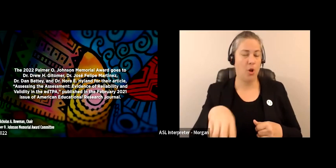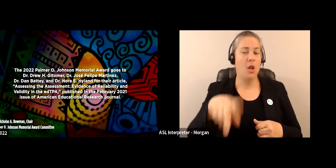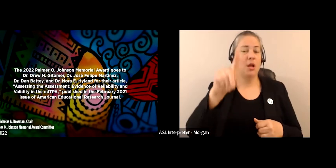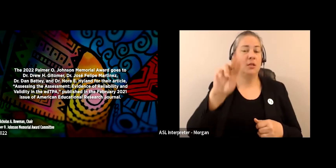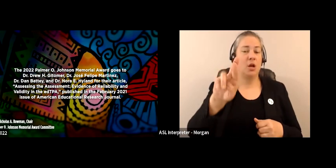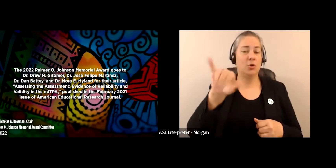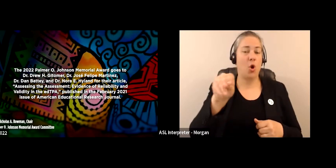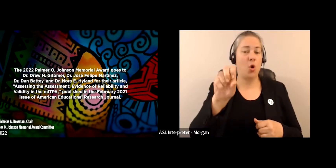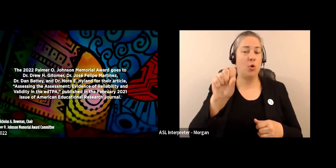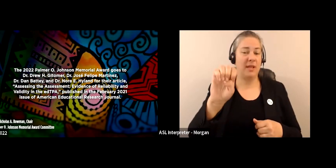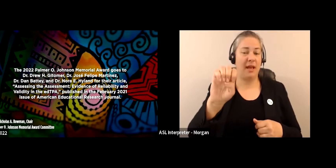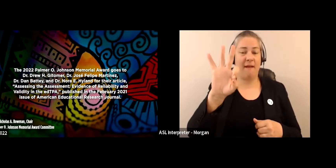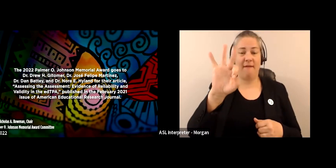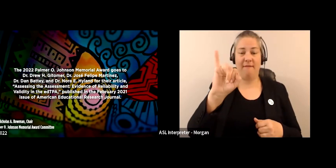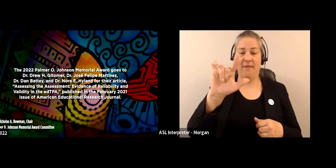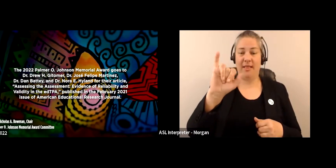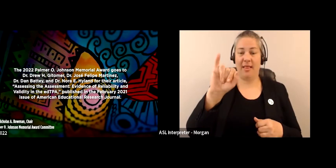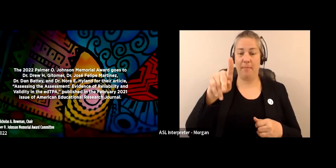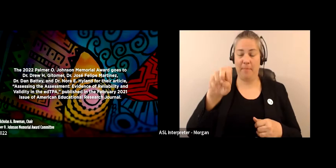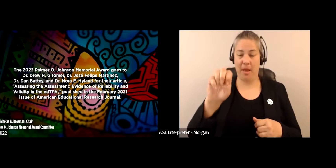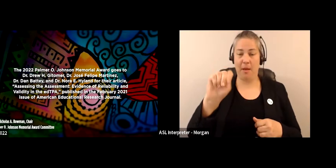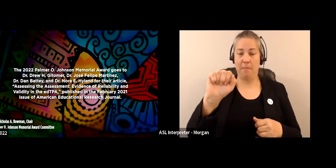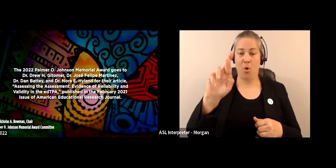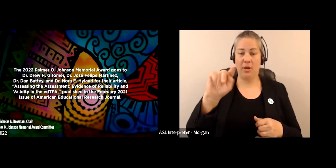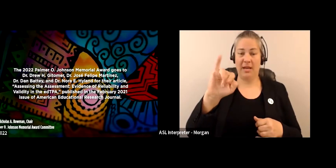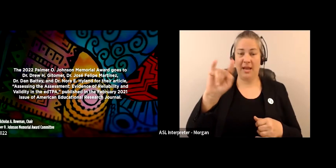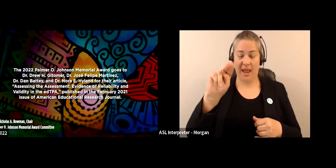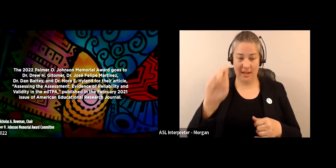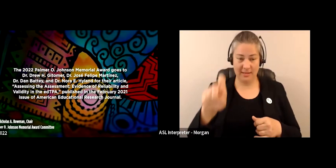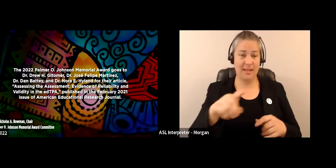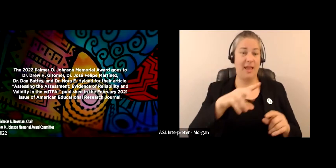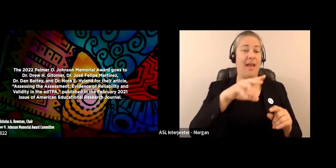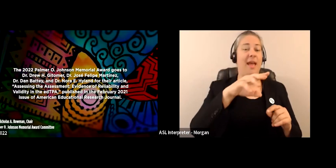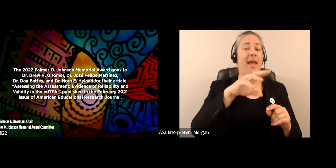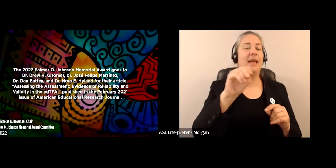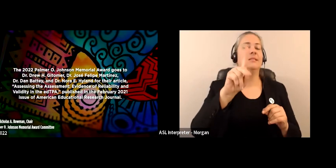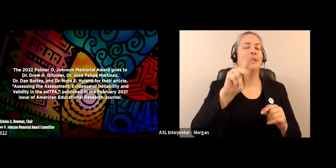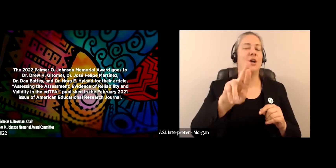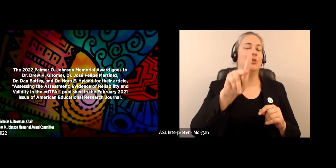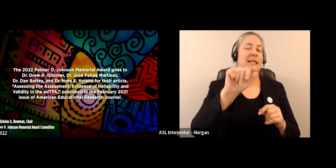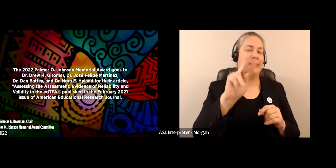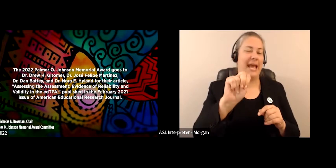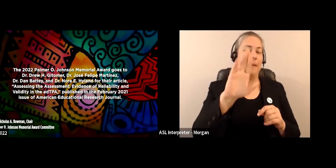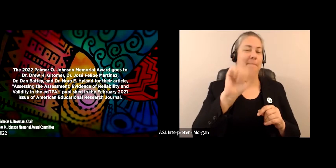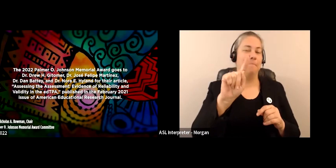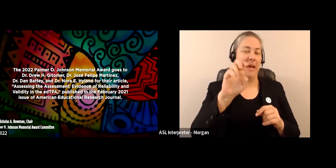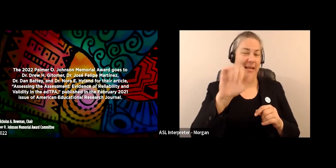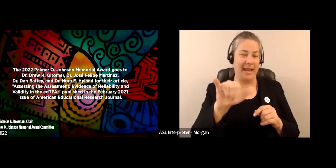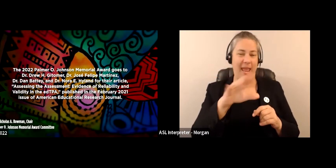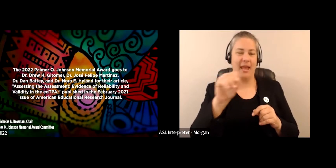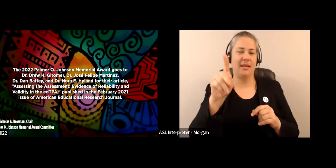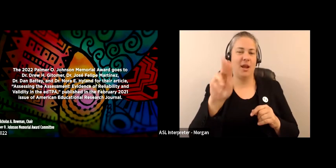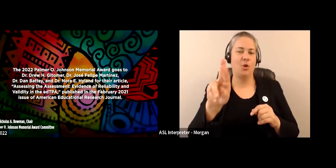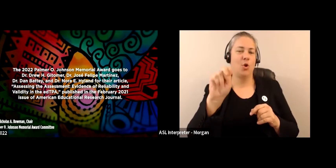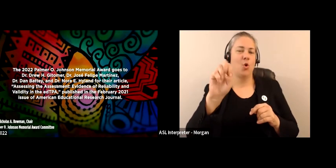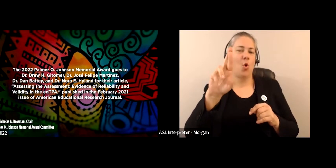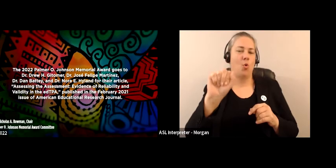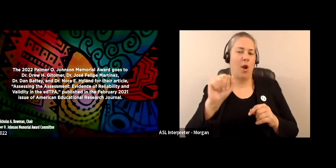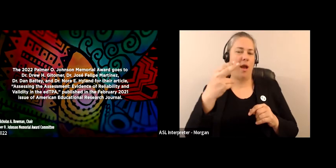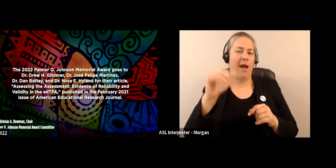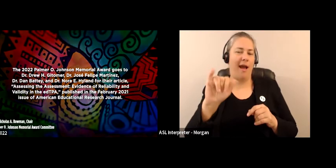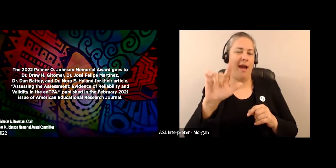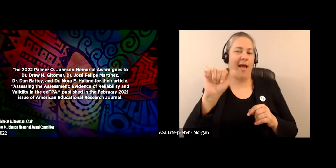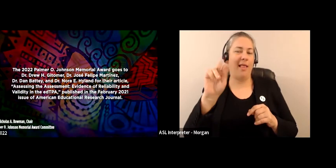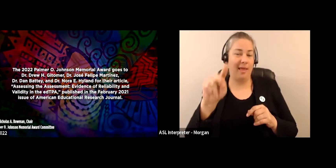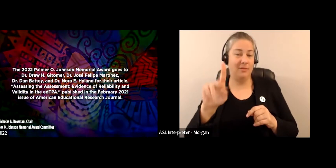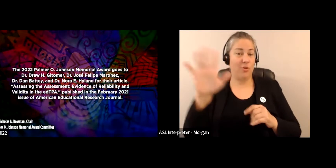Felipe Martinez, Dr. Dan Beatty, and Dr. Nora E. Highland for their article, Assessing the Assessment,